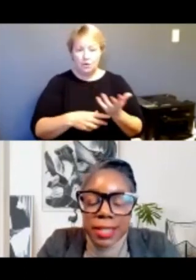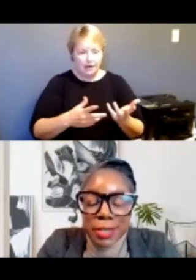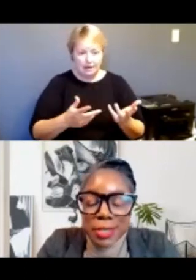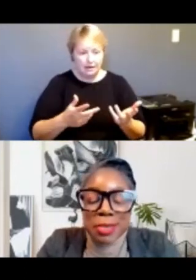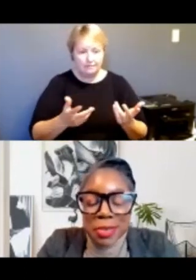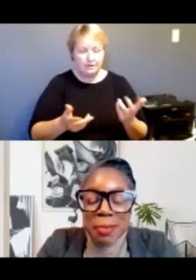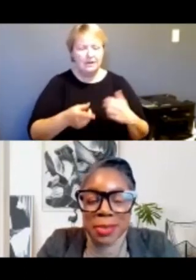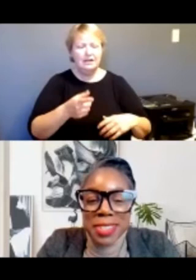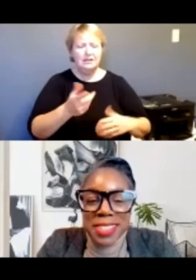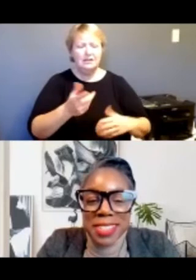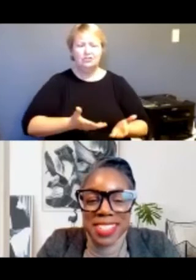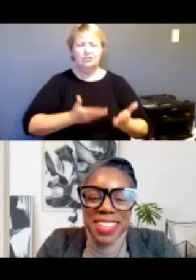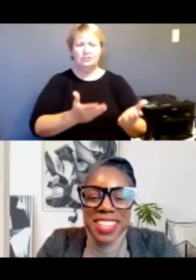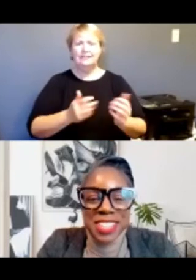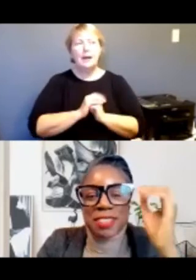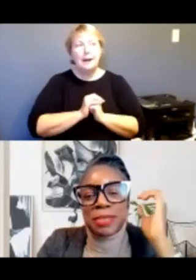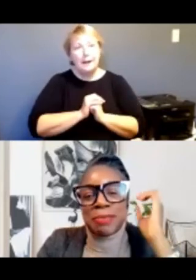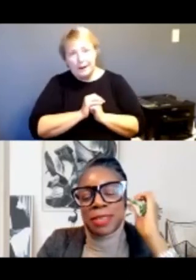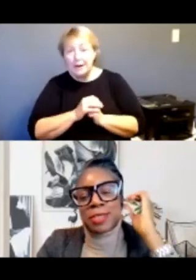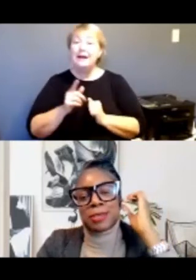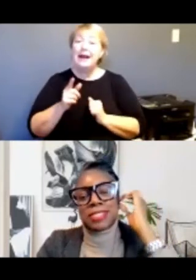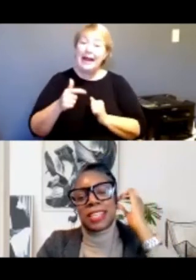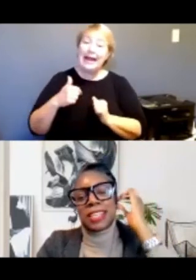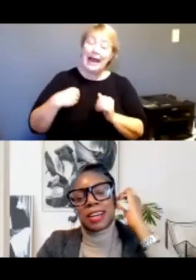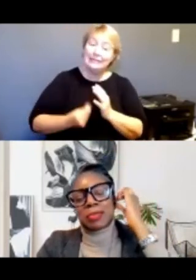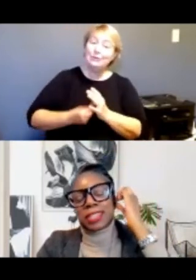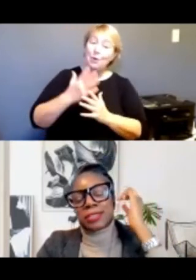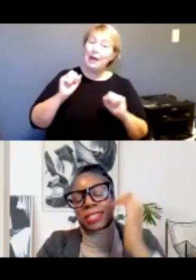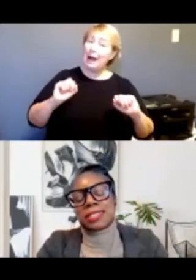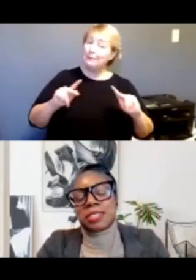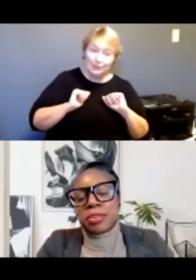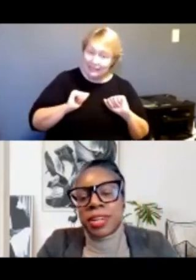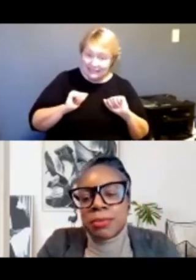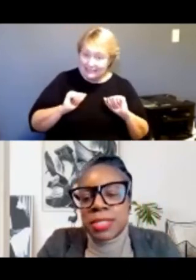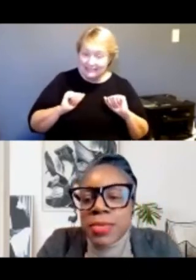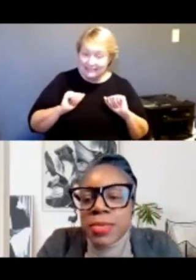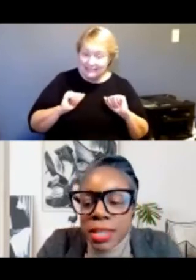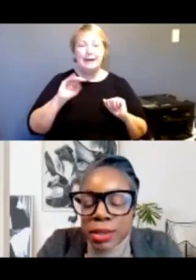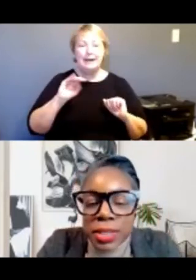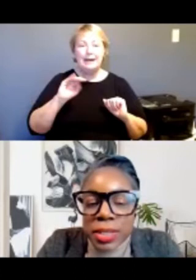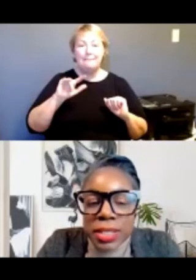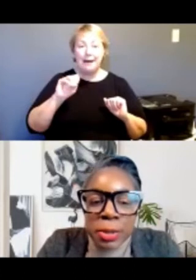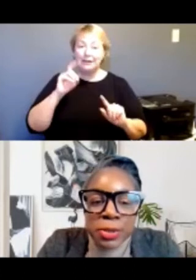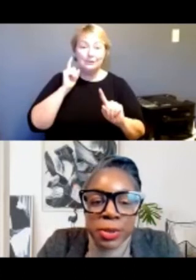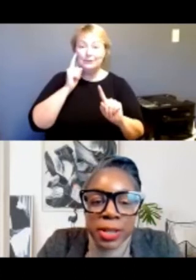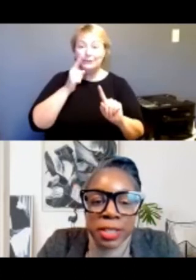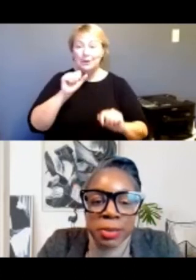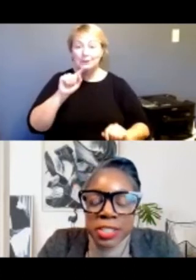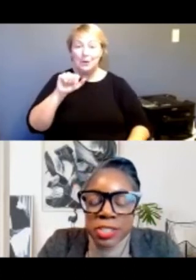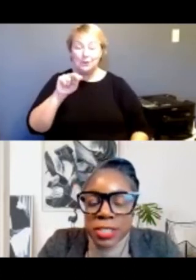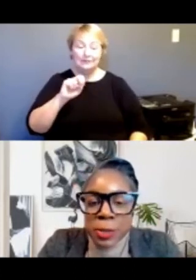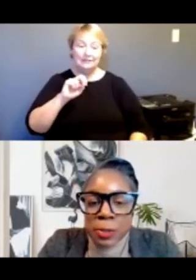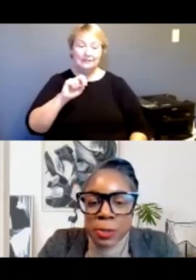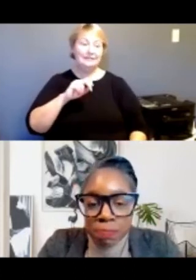that there are some growth opportunities in several milestones related to residency programs, including interpersonal and